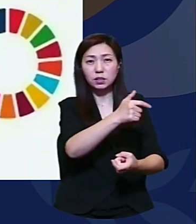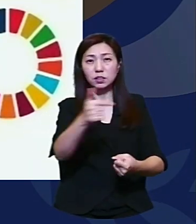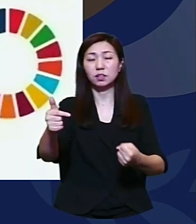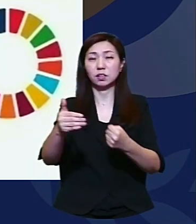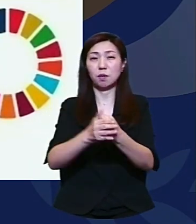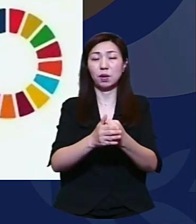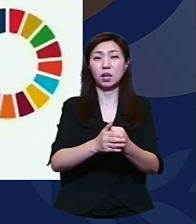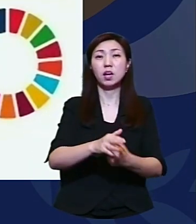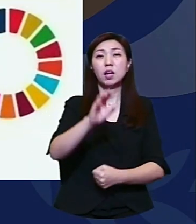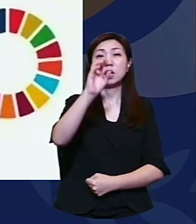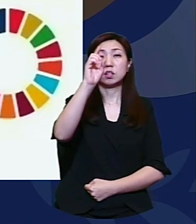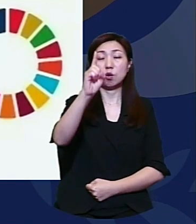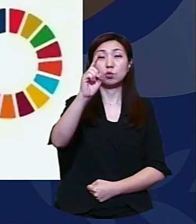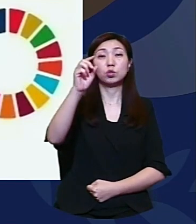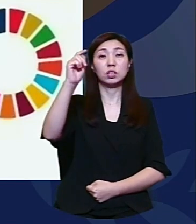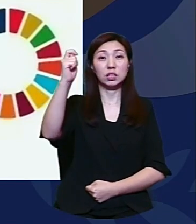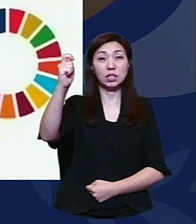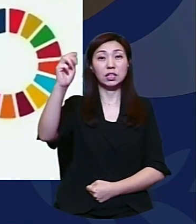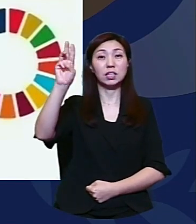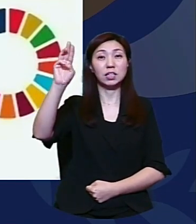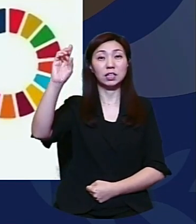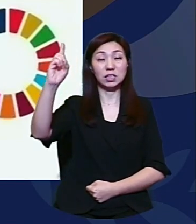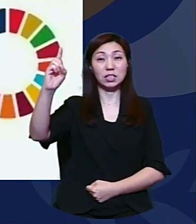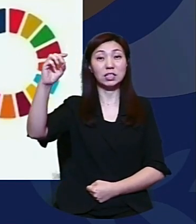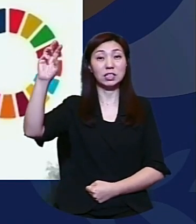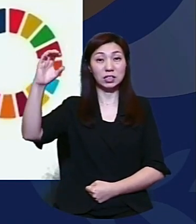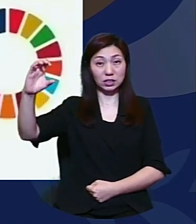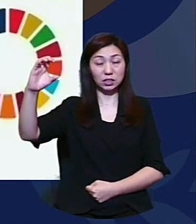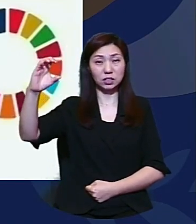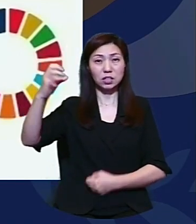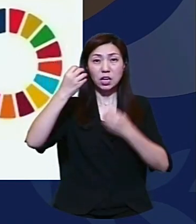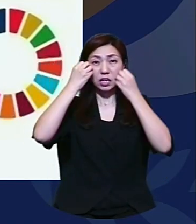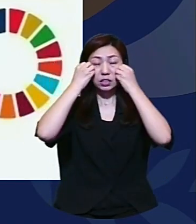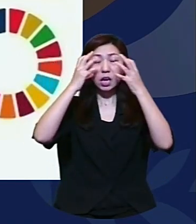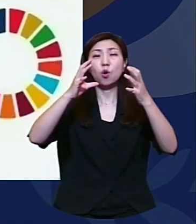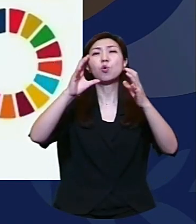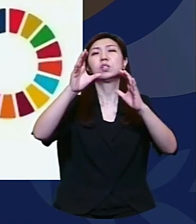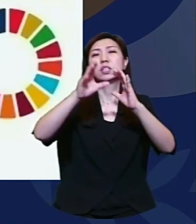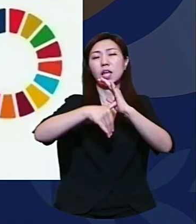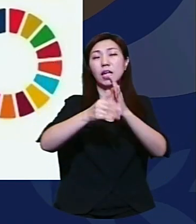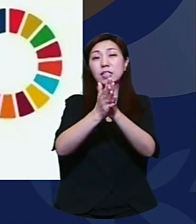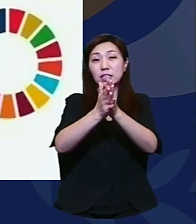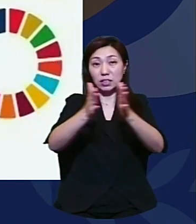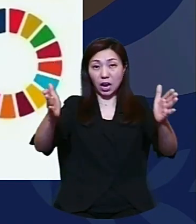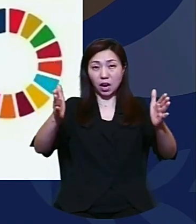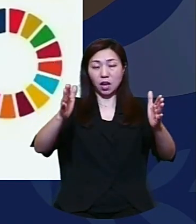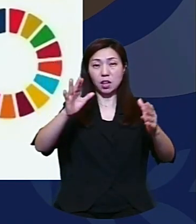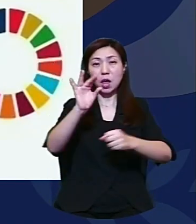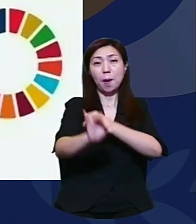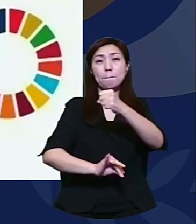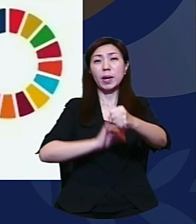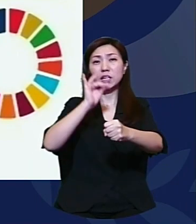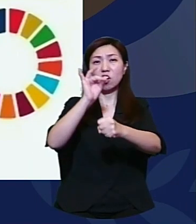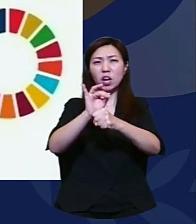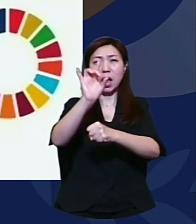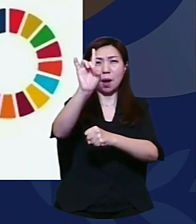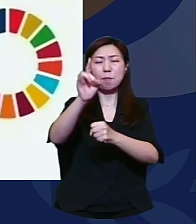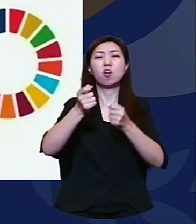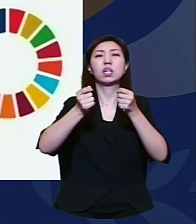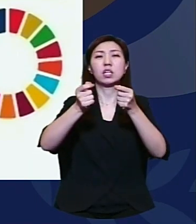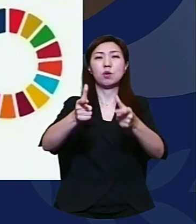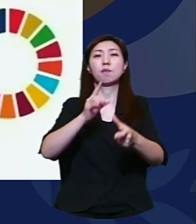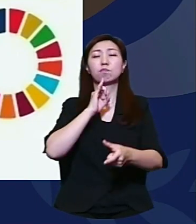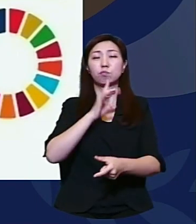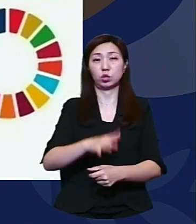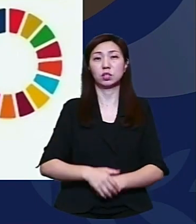in a generation opportunity to build a new digital future. COVID has shown us that business as usual is